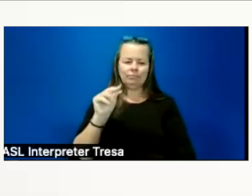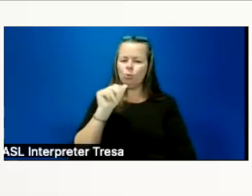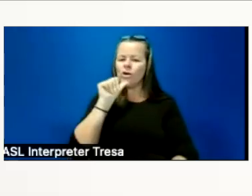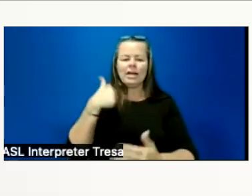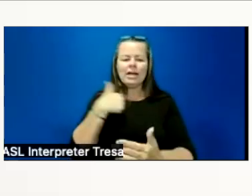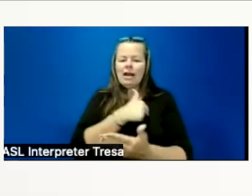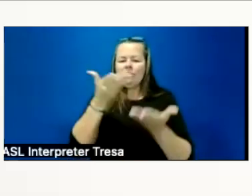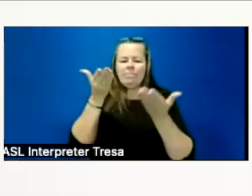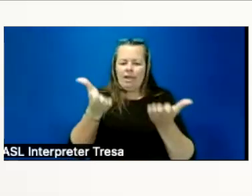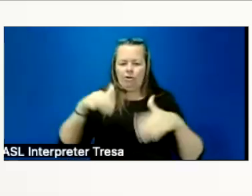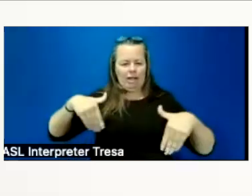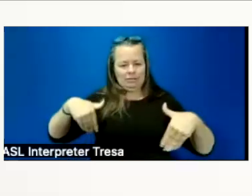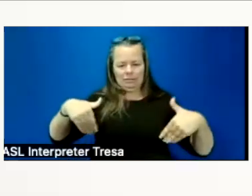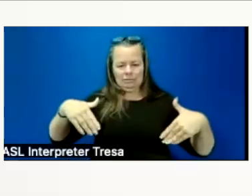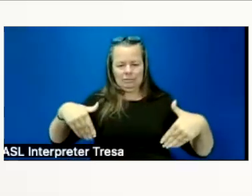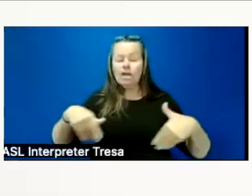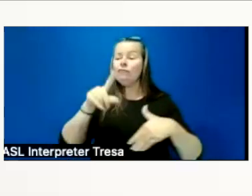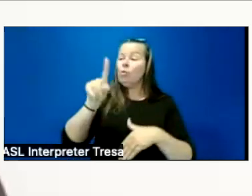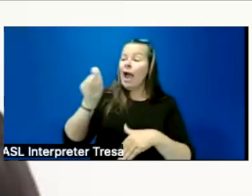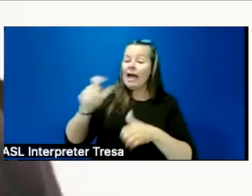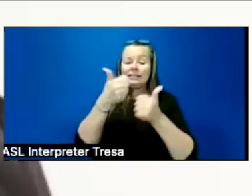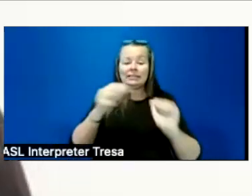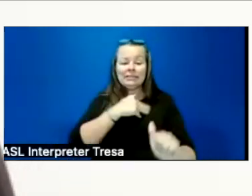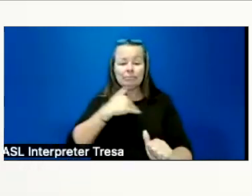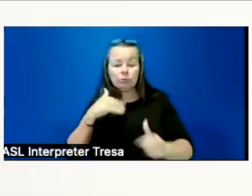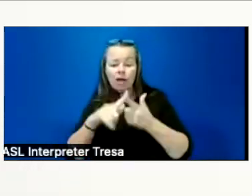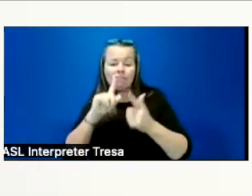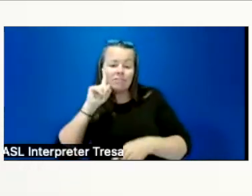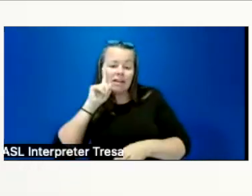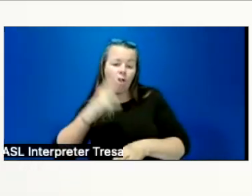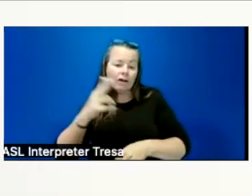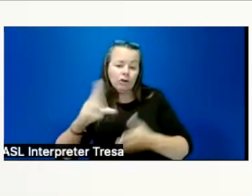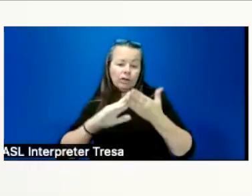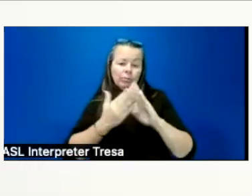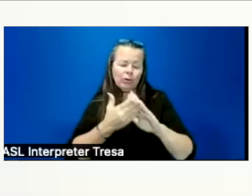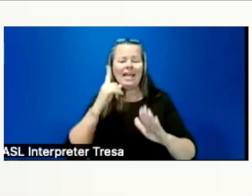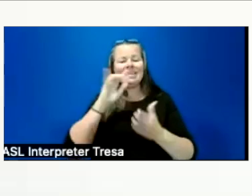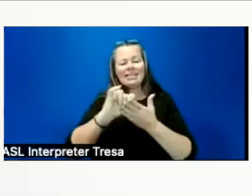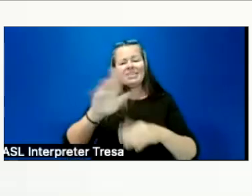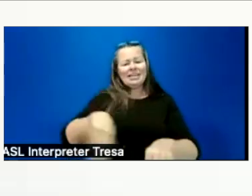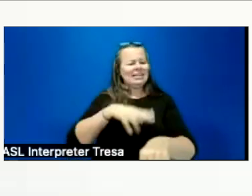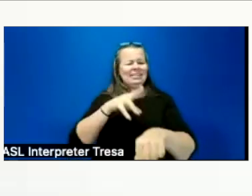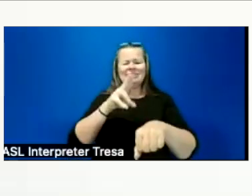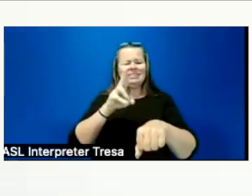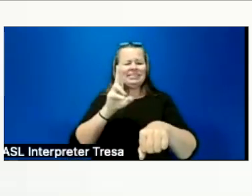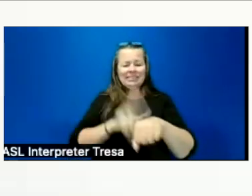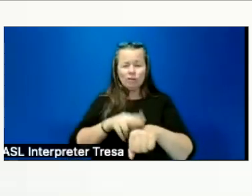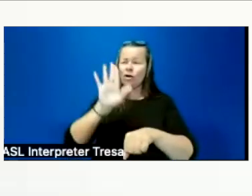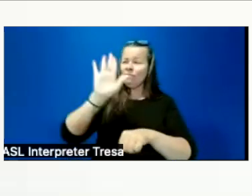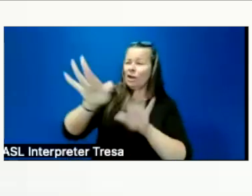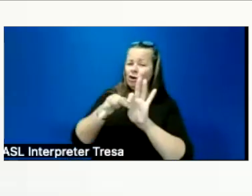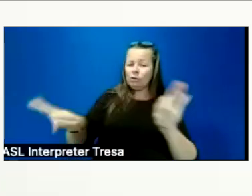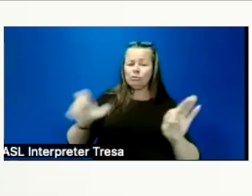any member from the deaf or hard of hearing community, I think the nature of the language is so rich and is so context